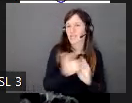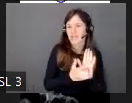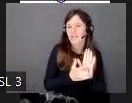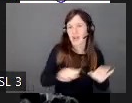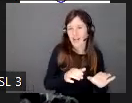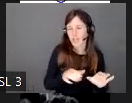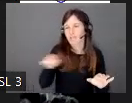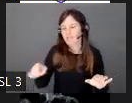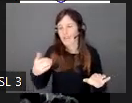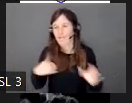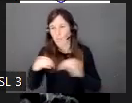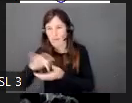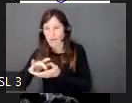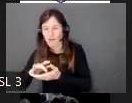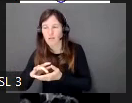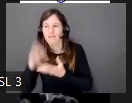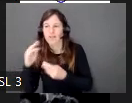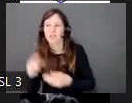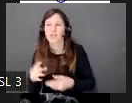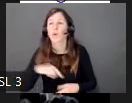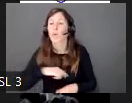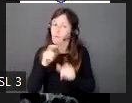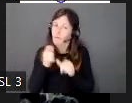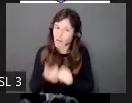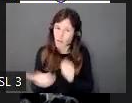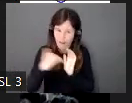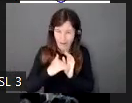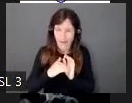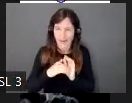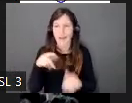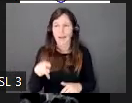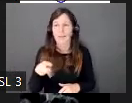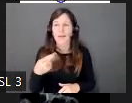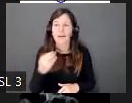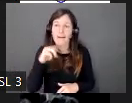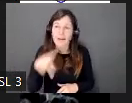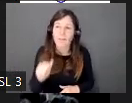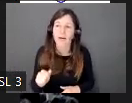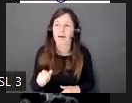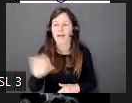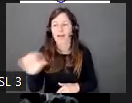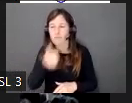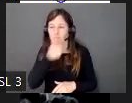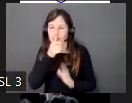through PHIPA, Police Services Act on my end, and other privacy legislation that's before